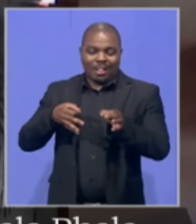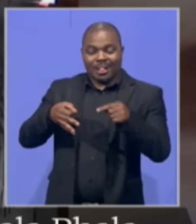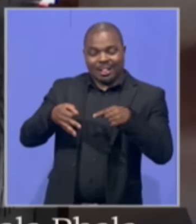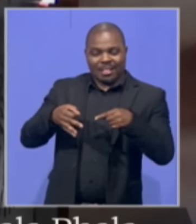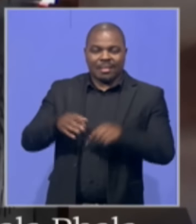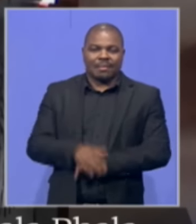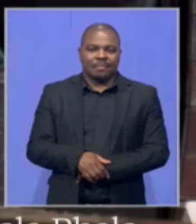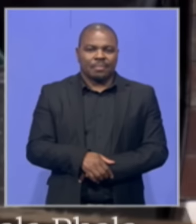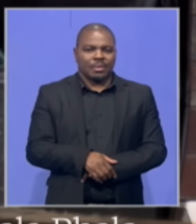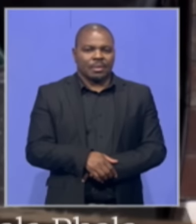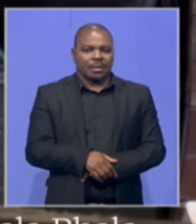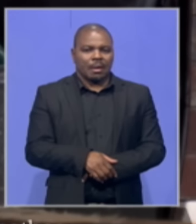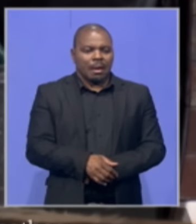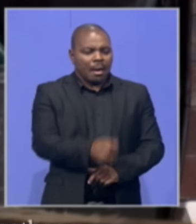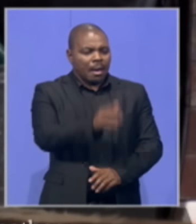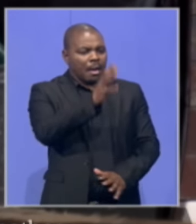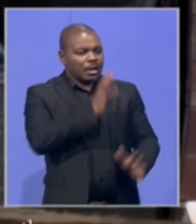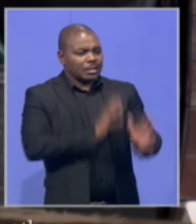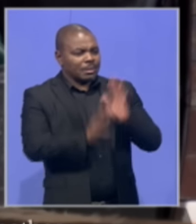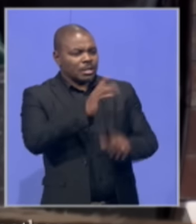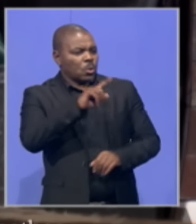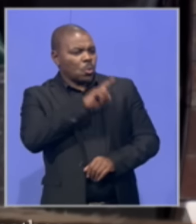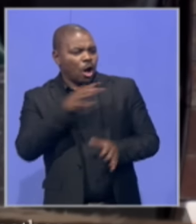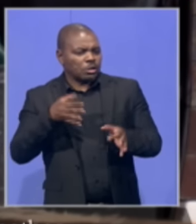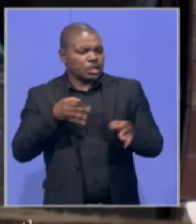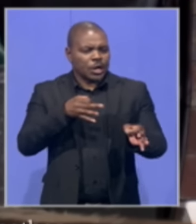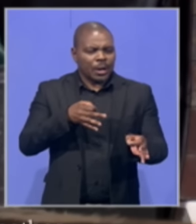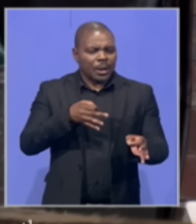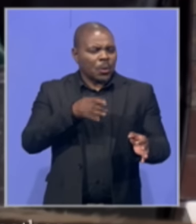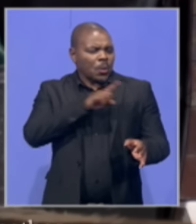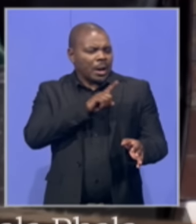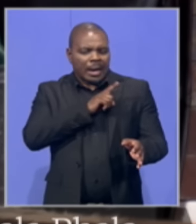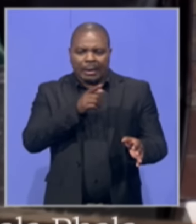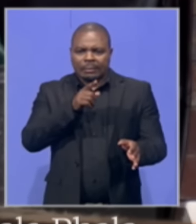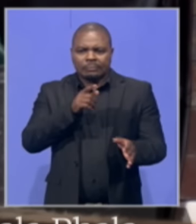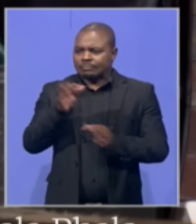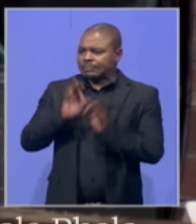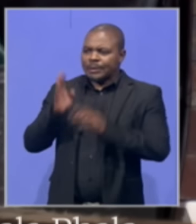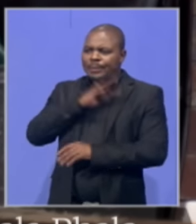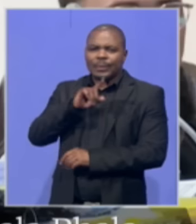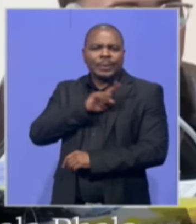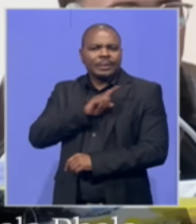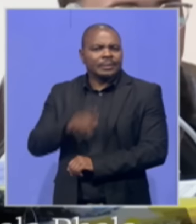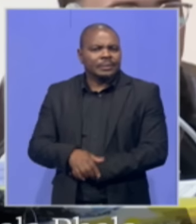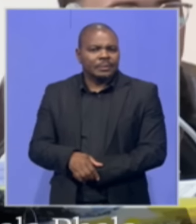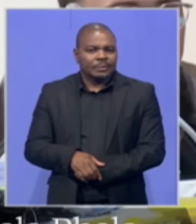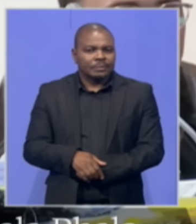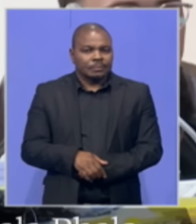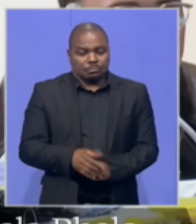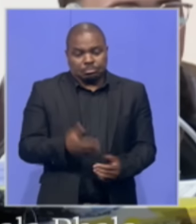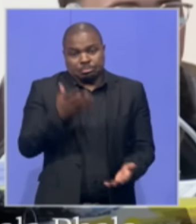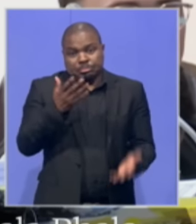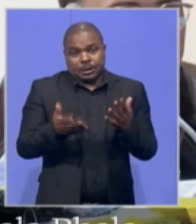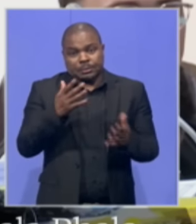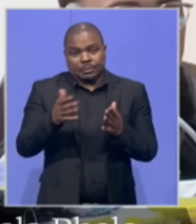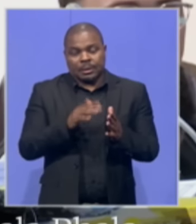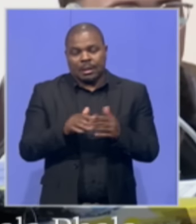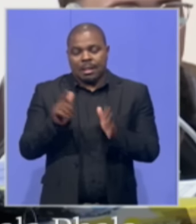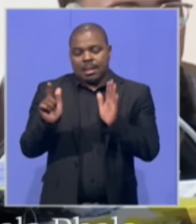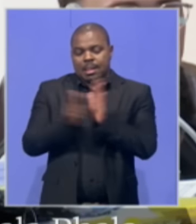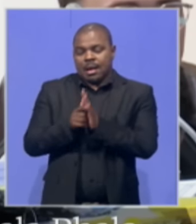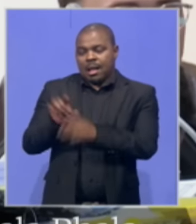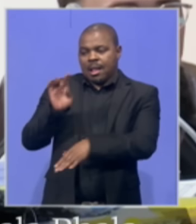Why is there no explanation for the delay? maybe it emanates from incorrect legal advice